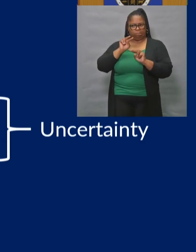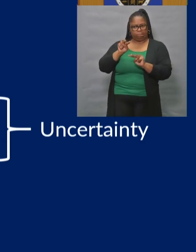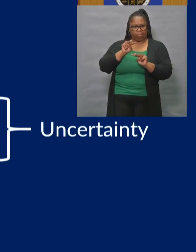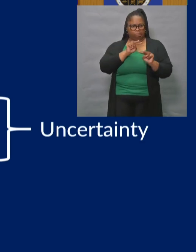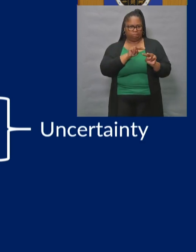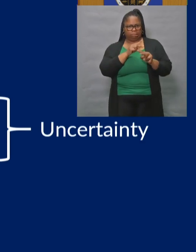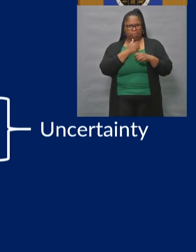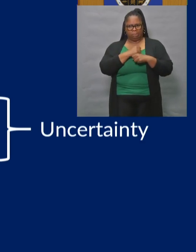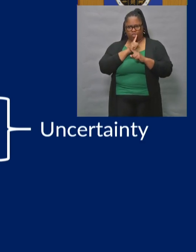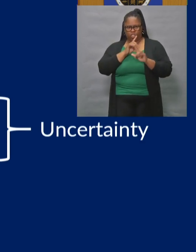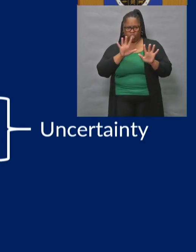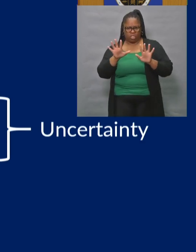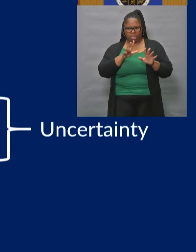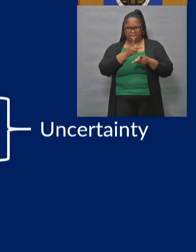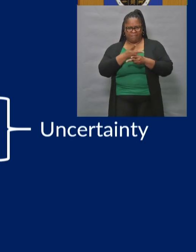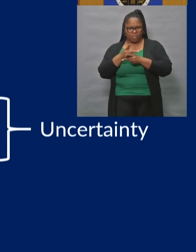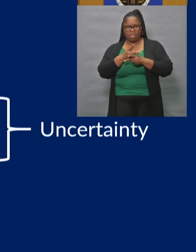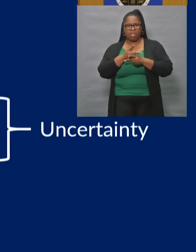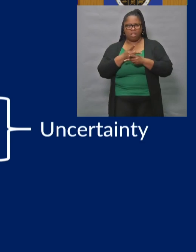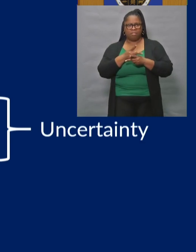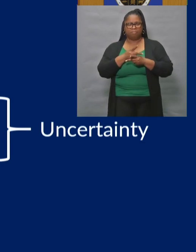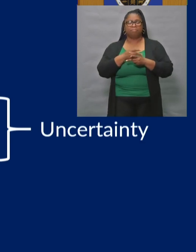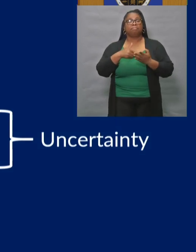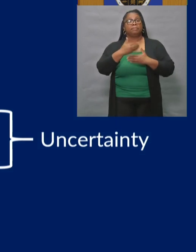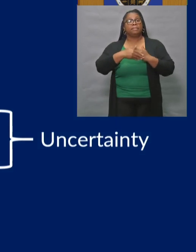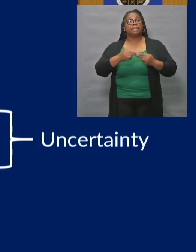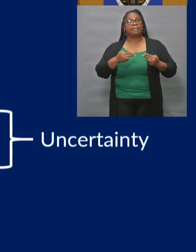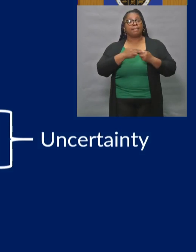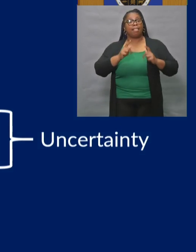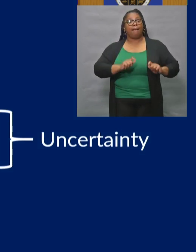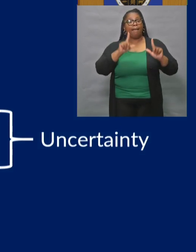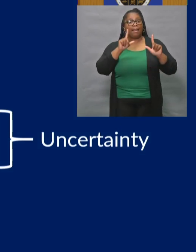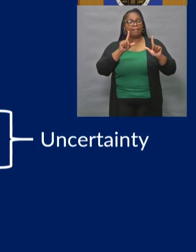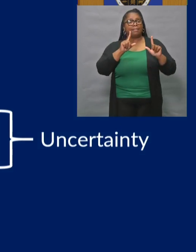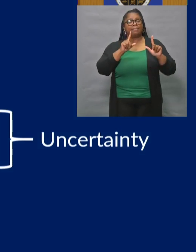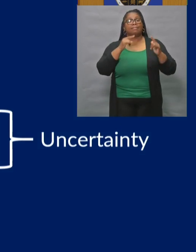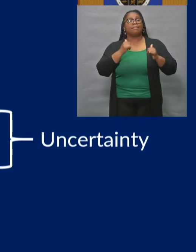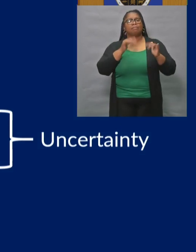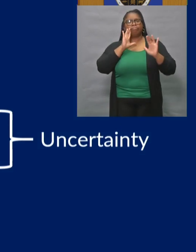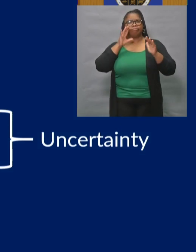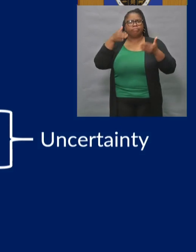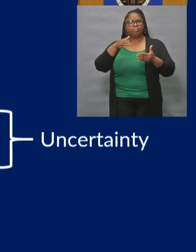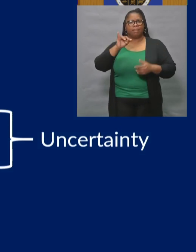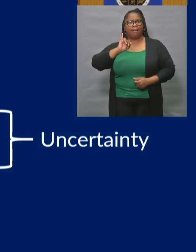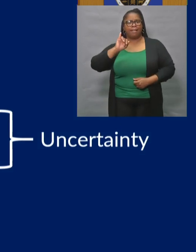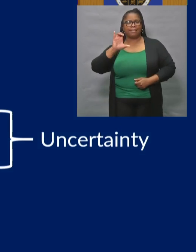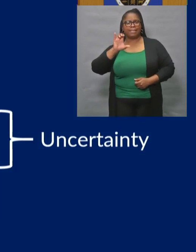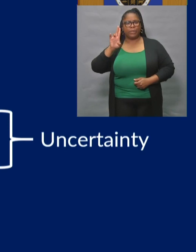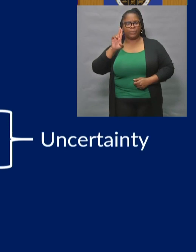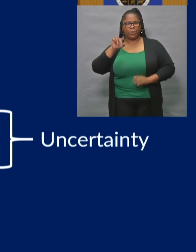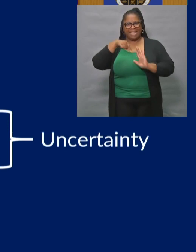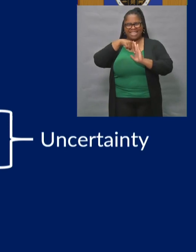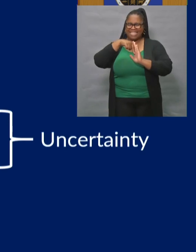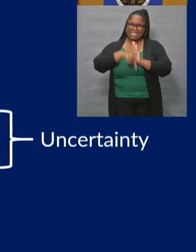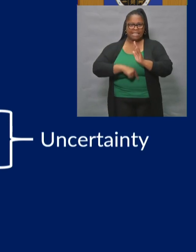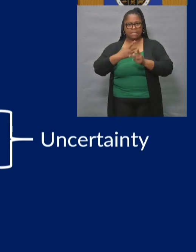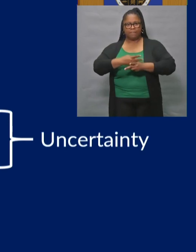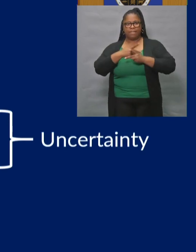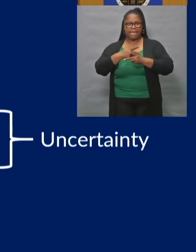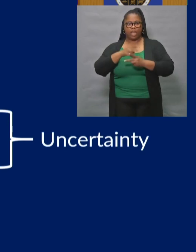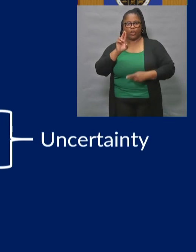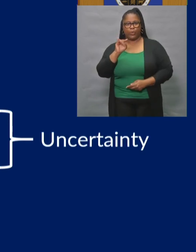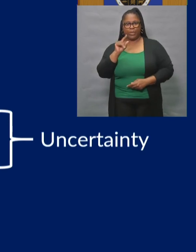two trends very carefully. On the next slide, we shift to a focus on ICU beds. Our anticipated ability to be able